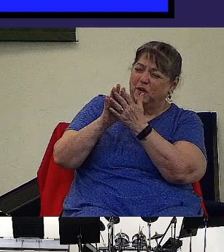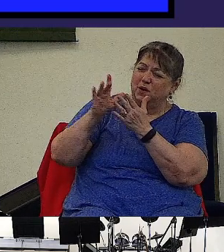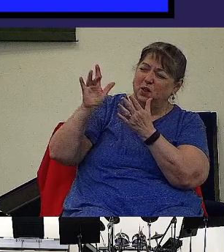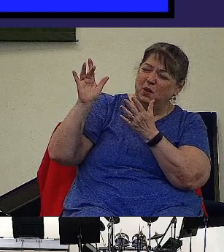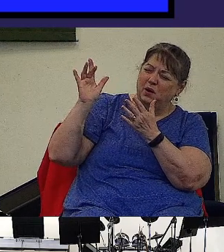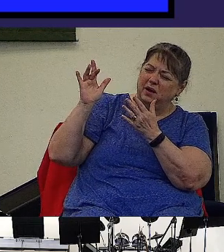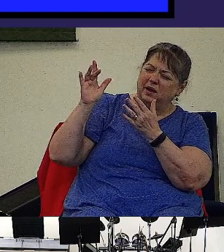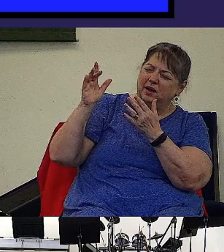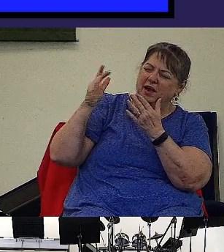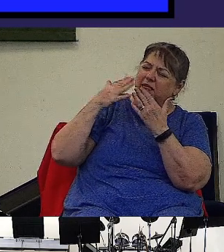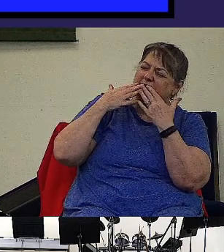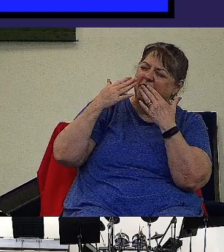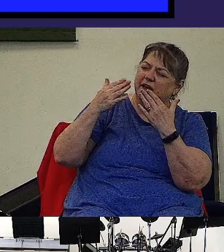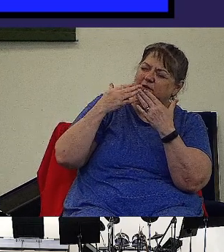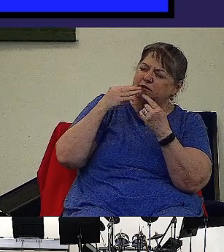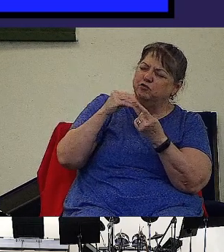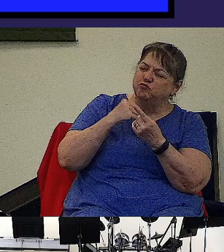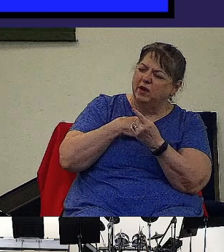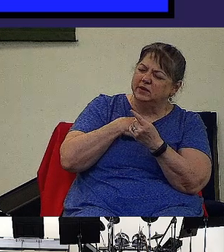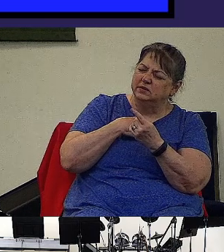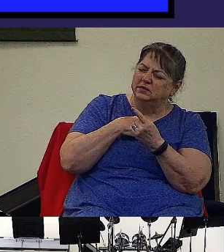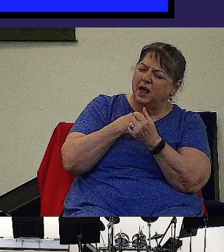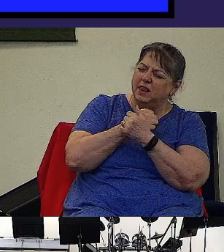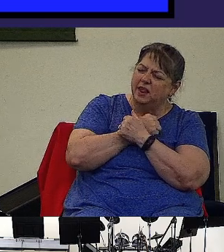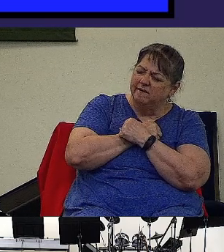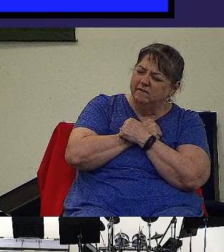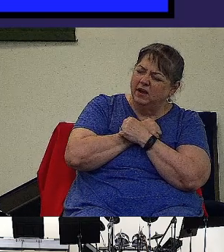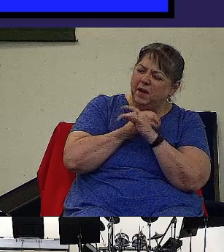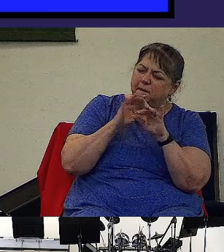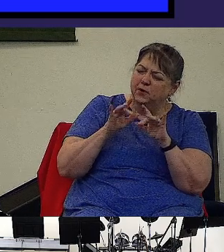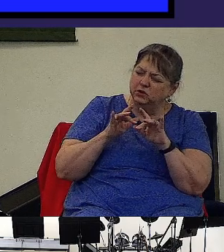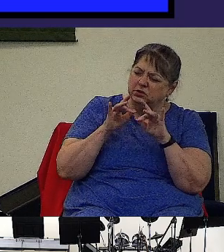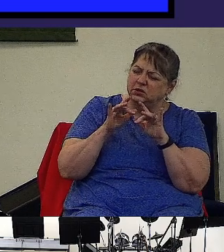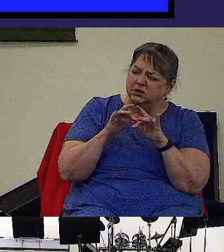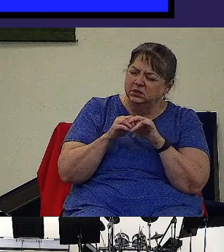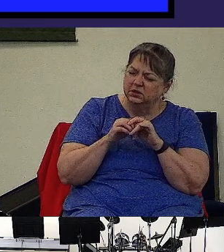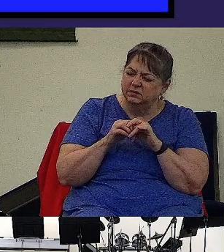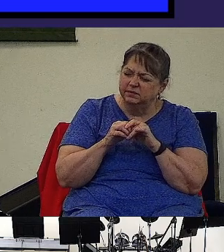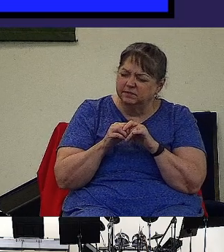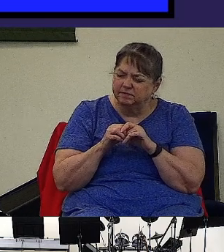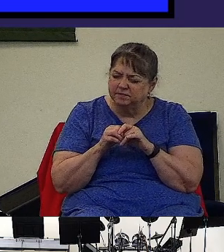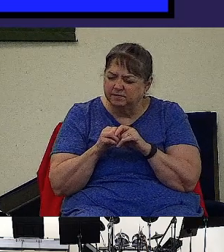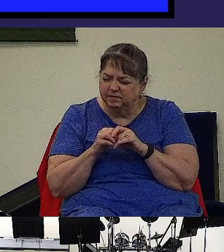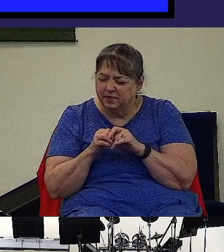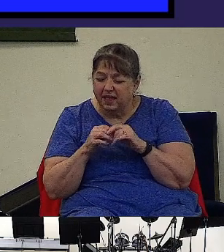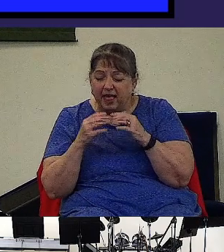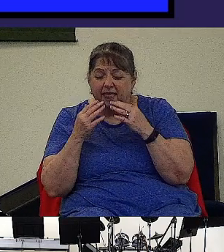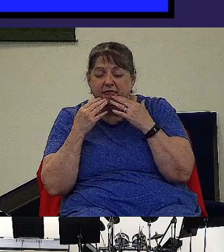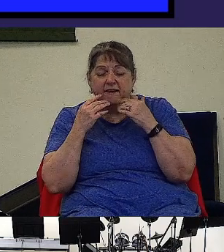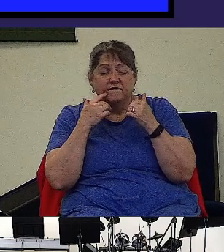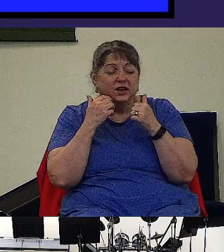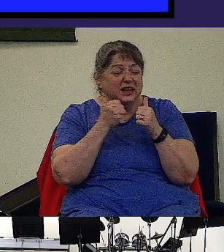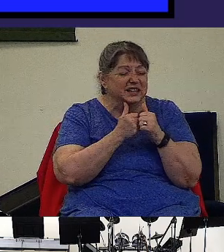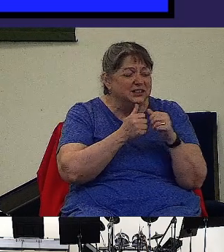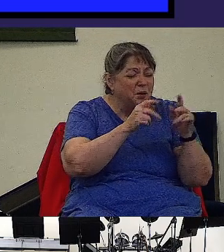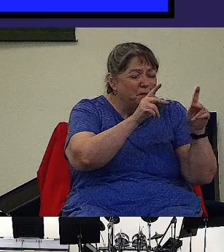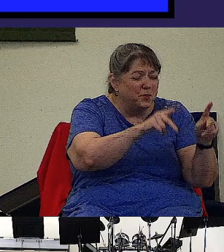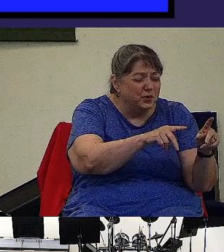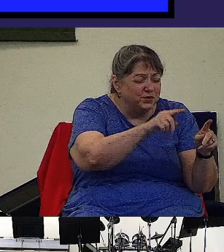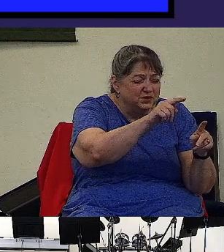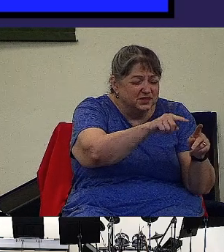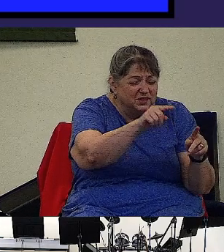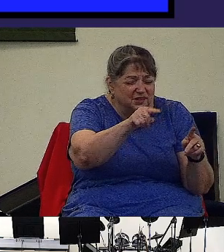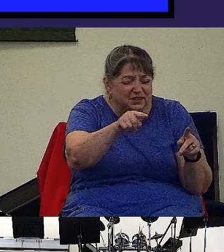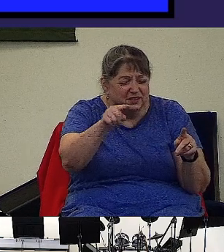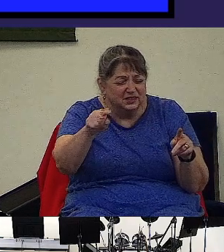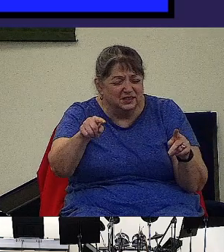grace and for your love and your mercy thank you that there's so many seated within this congregation right now that can say god